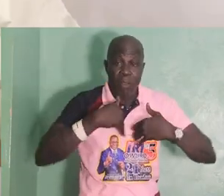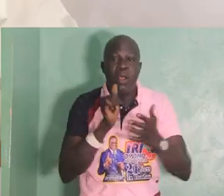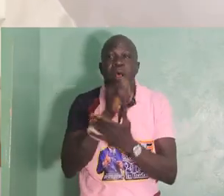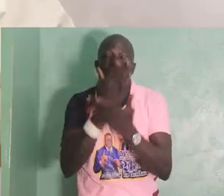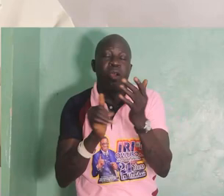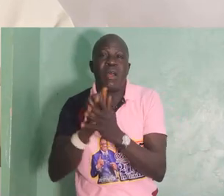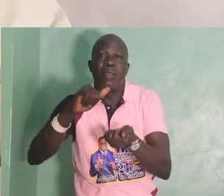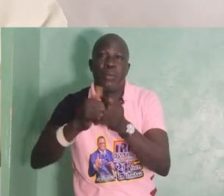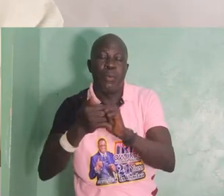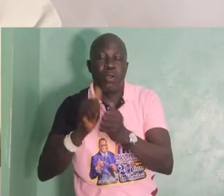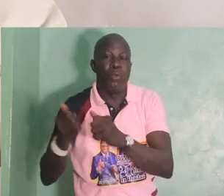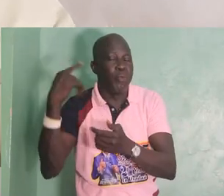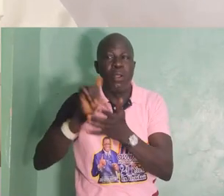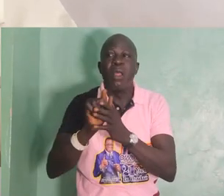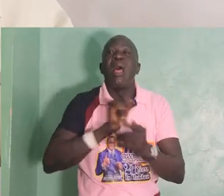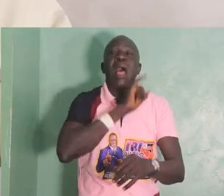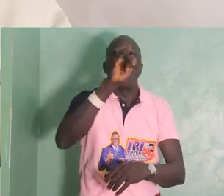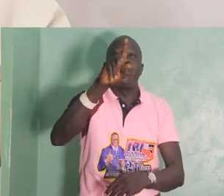the friends that become problem for me,